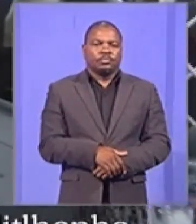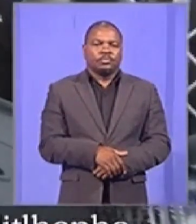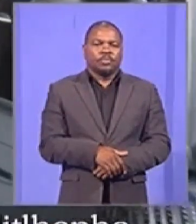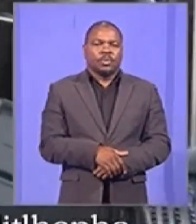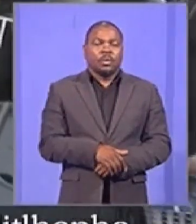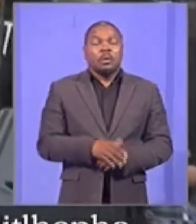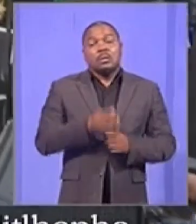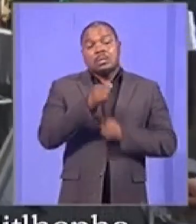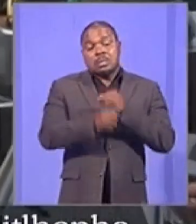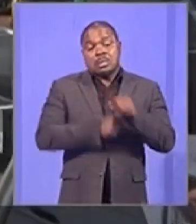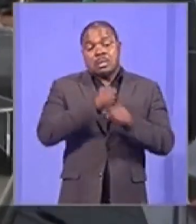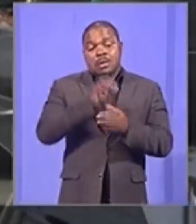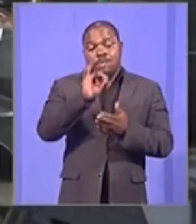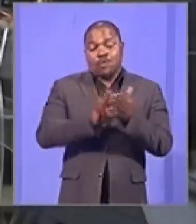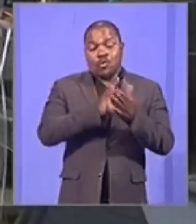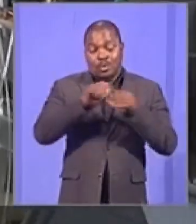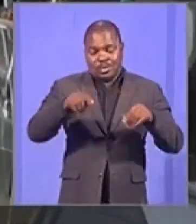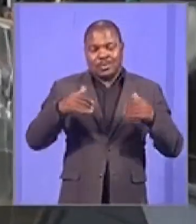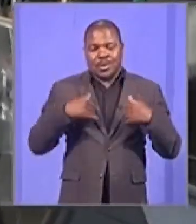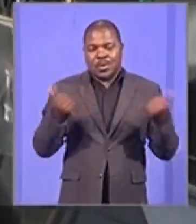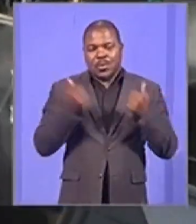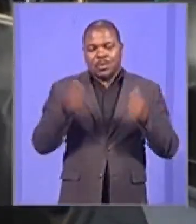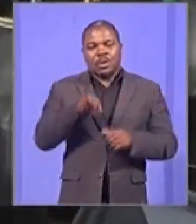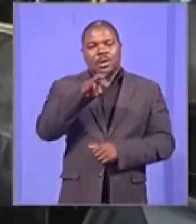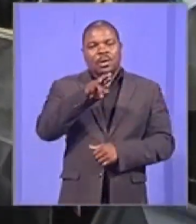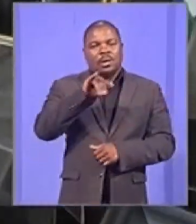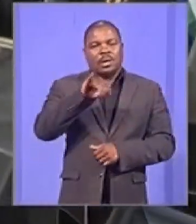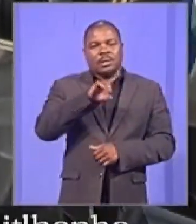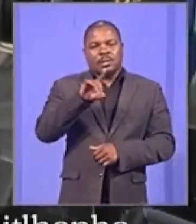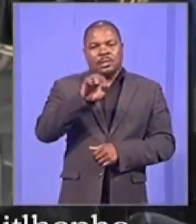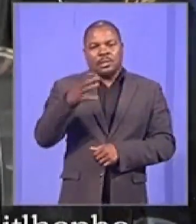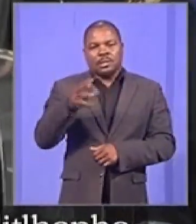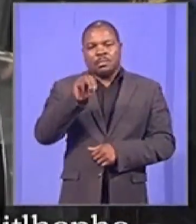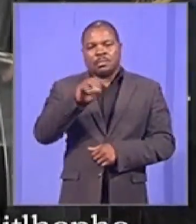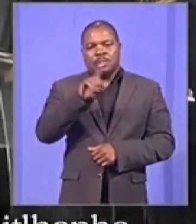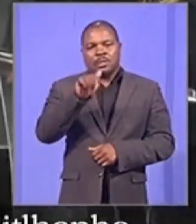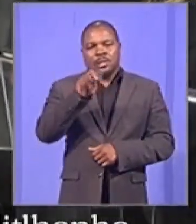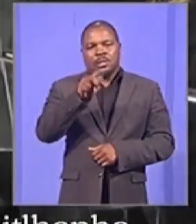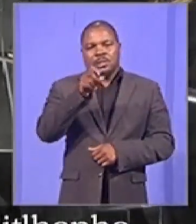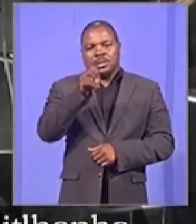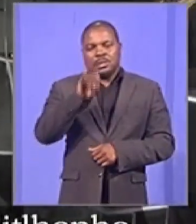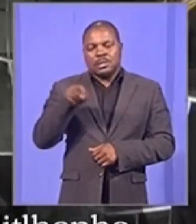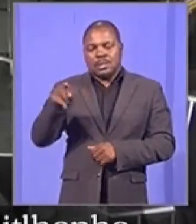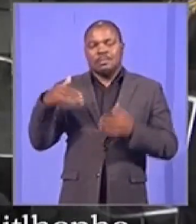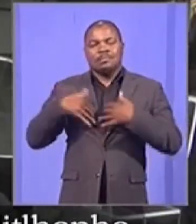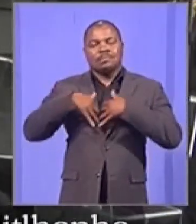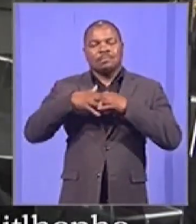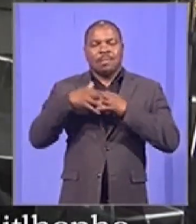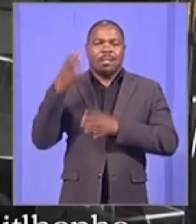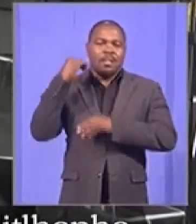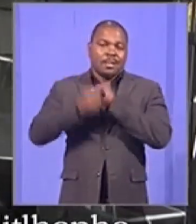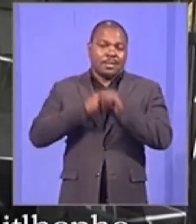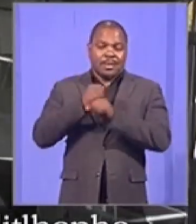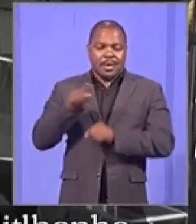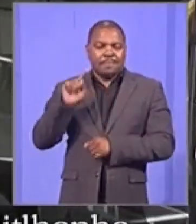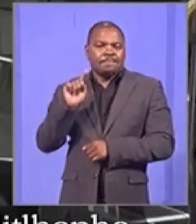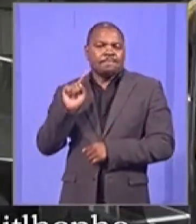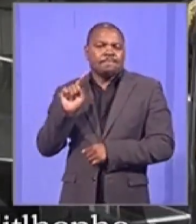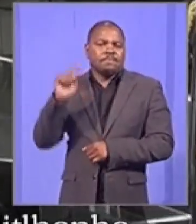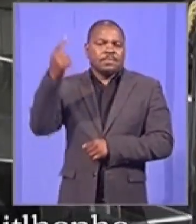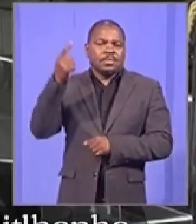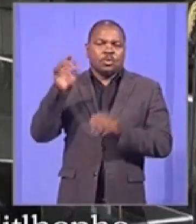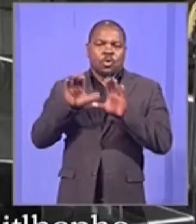Jaaka ngwaga wa ditlhopho o simolotse, Rice Mzansi eo e thankgolotsweng ka Moranang wa ngwaga o fetileng e nnile lekoko la ntlha go